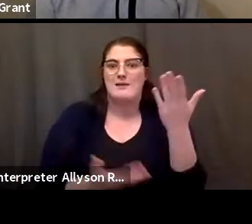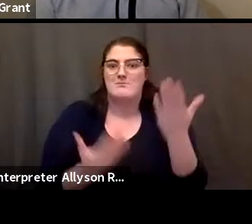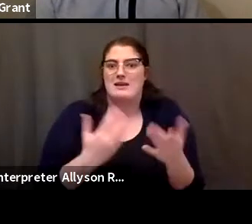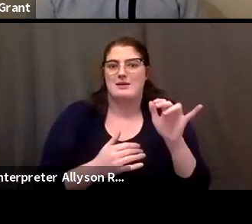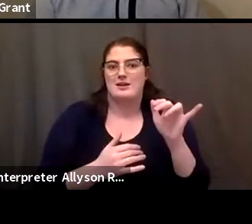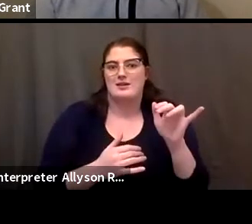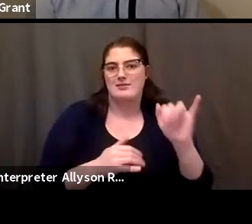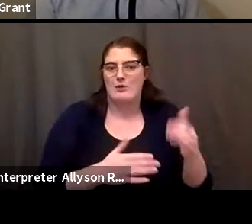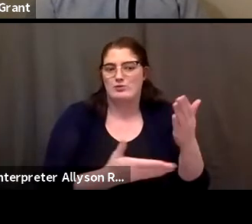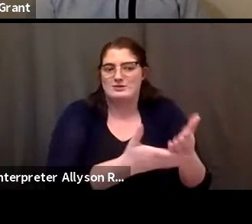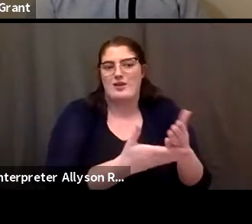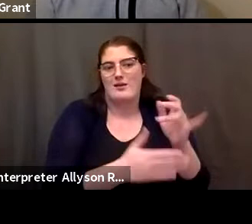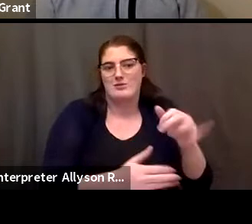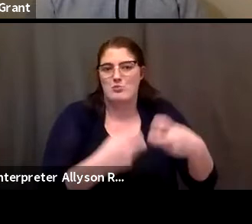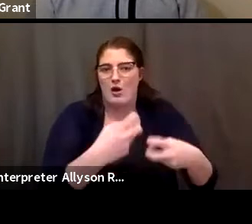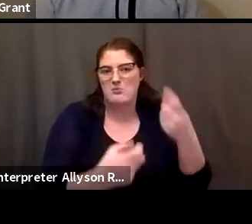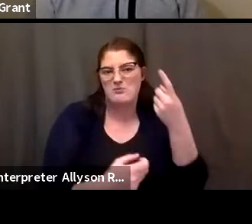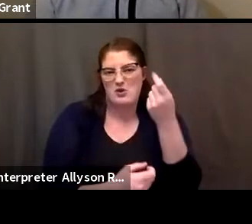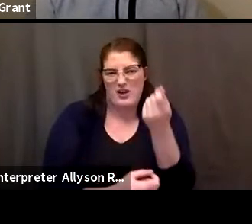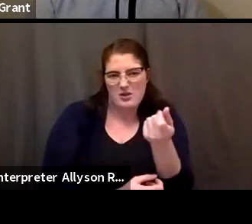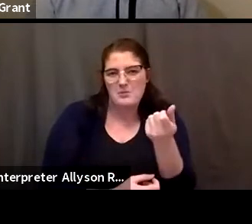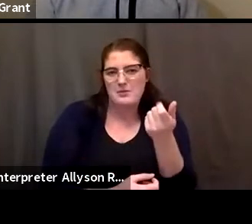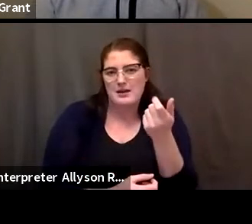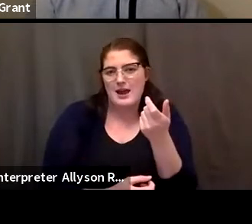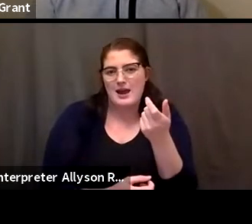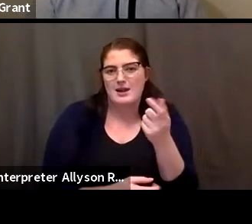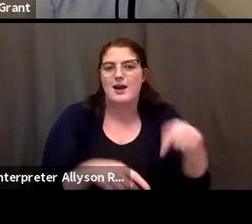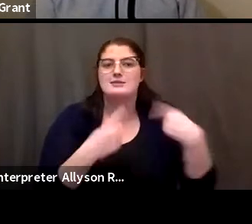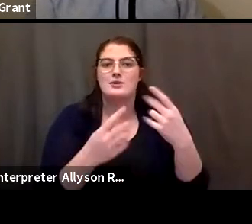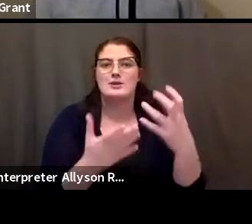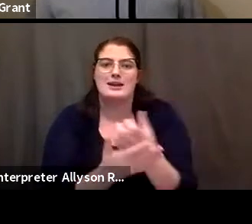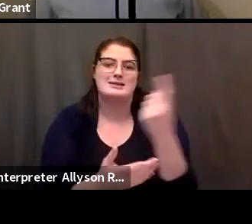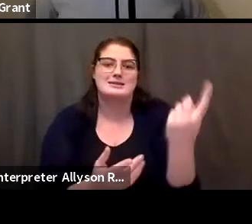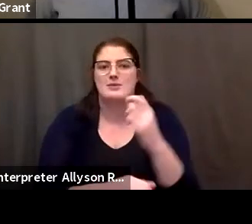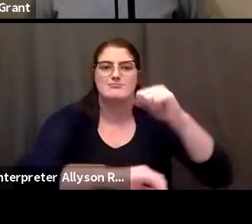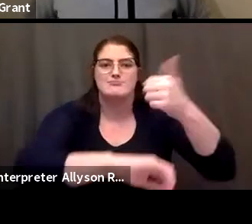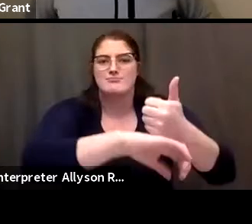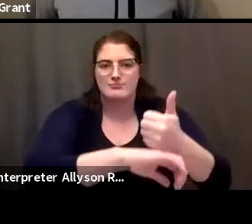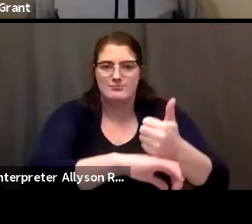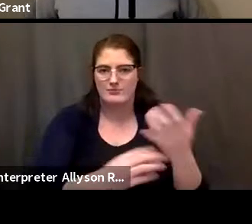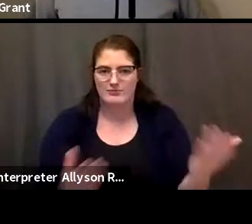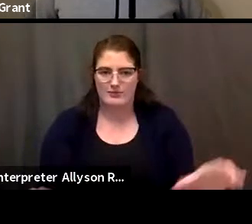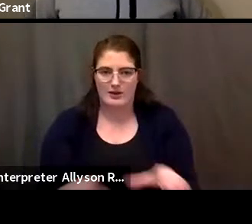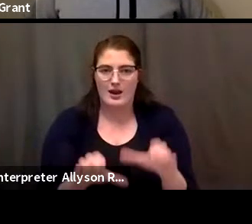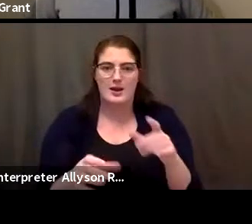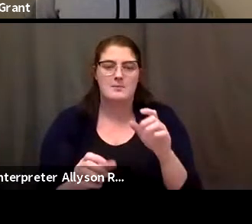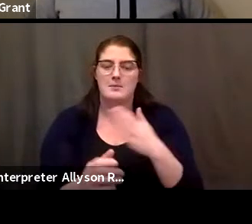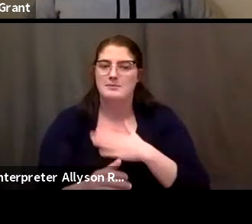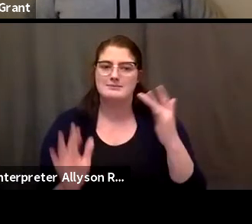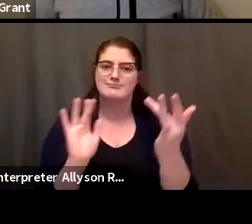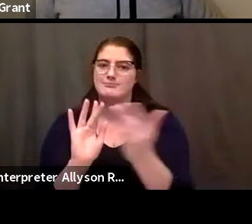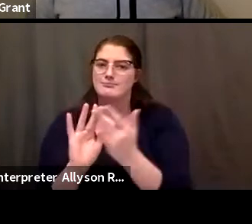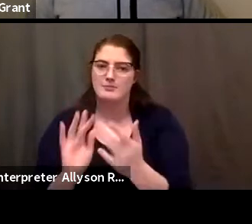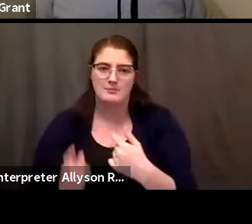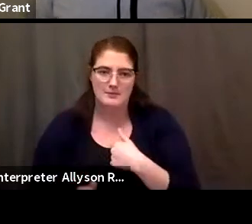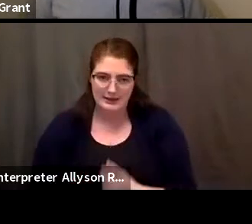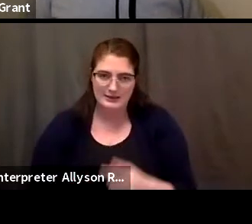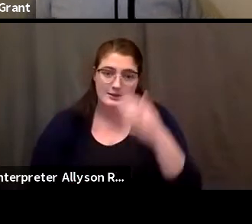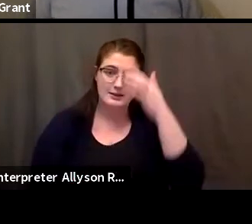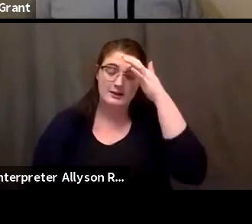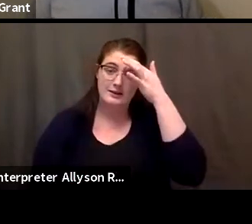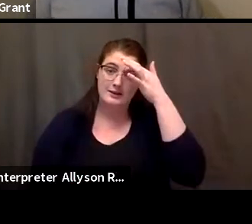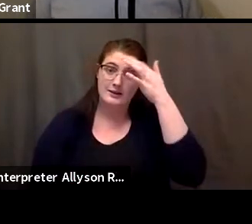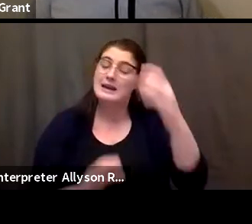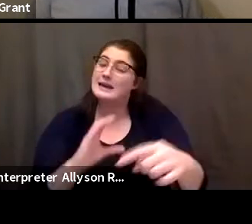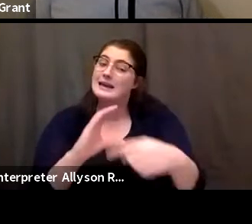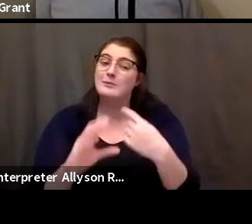for a little bit. So until we get something more permanent done, but yeah, definitely reach out to me and email me,